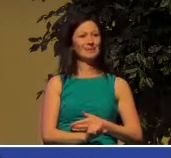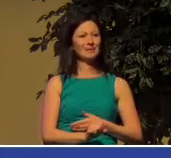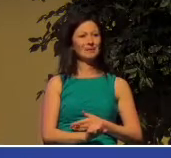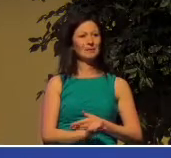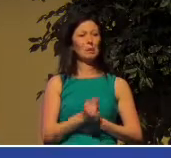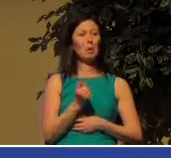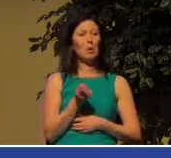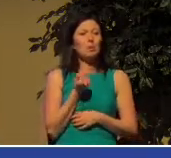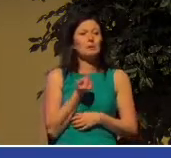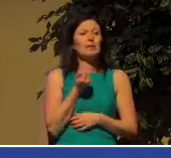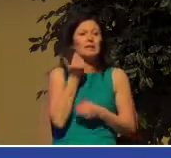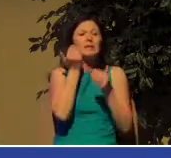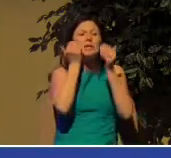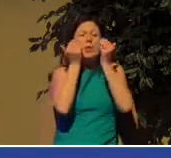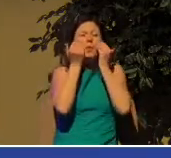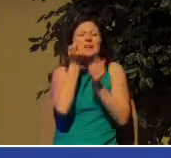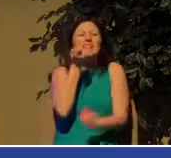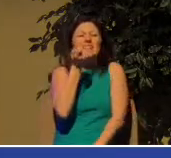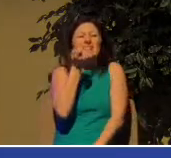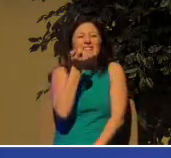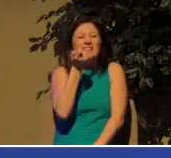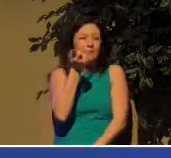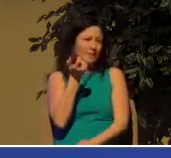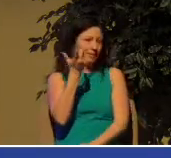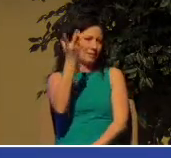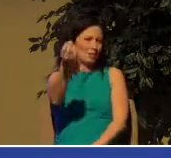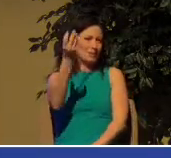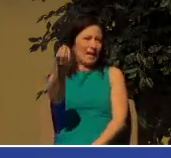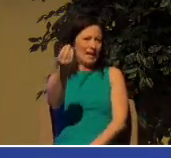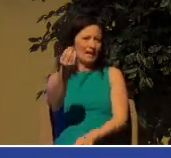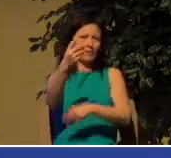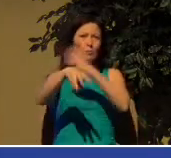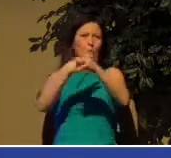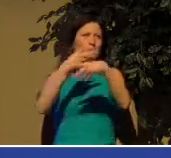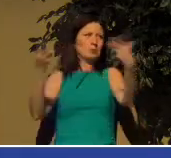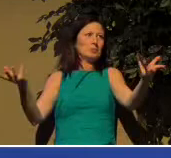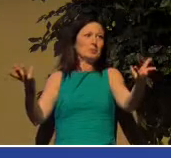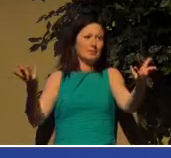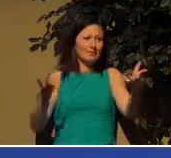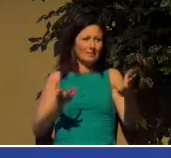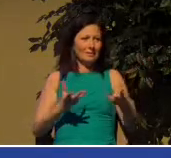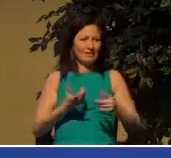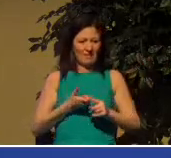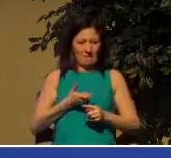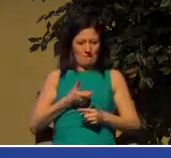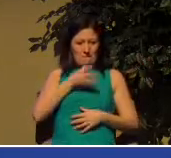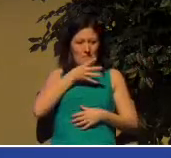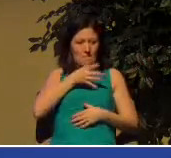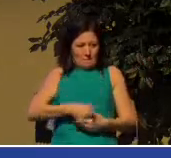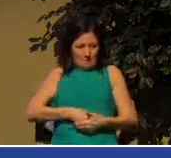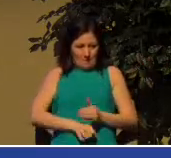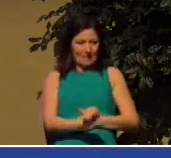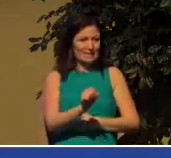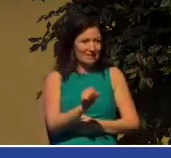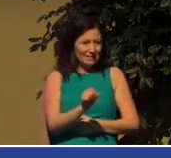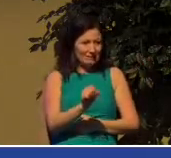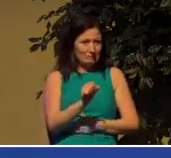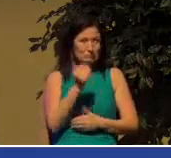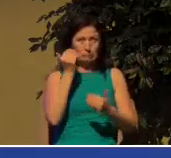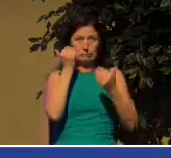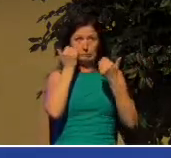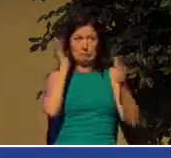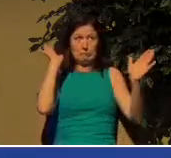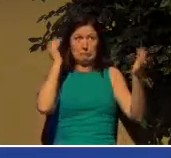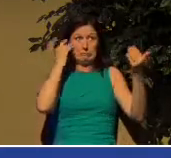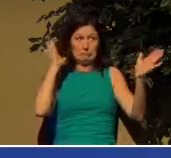dimly aware of the outside world outside of its mother's womb. and has no comprehension of what life